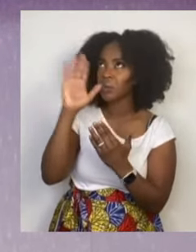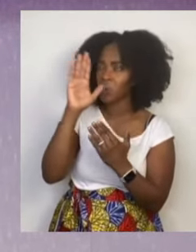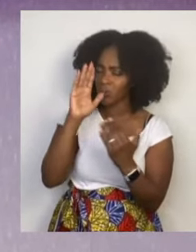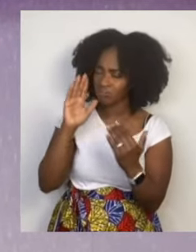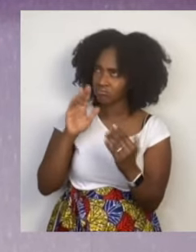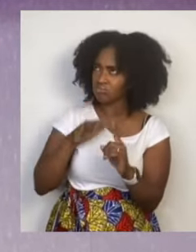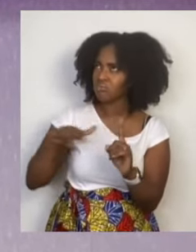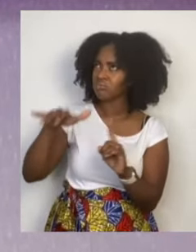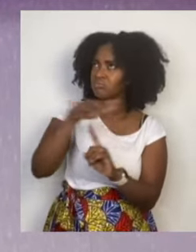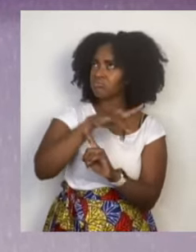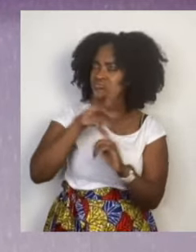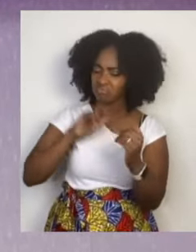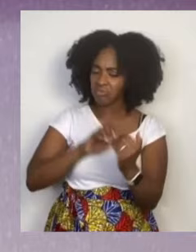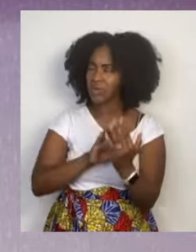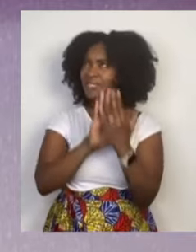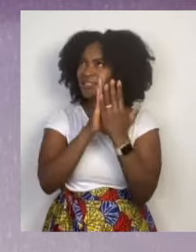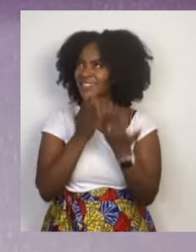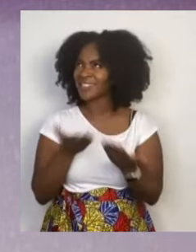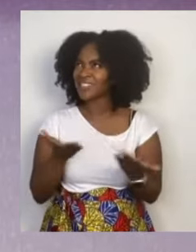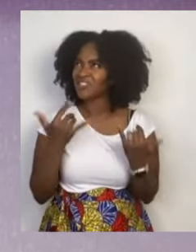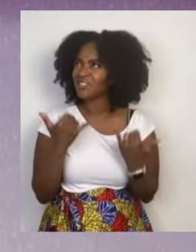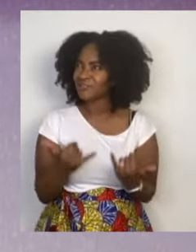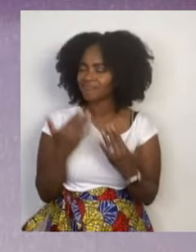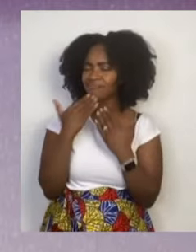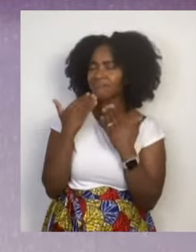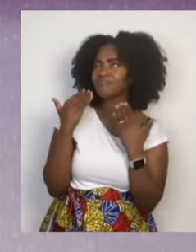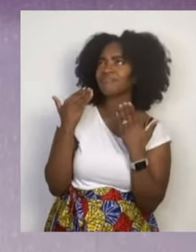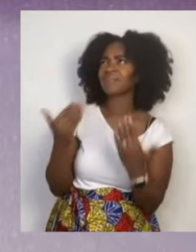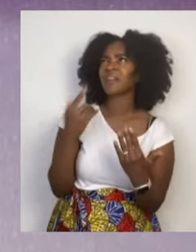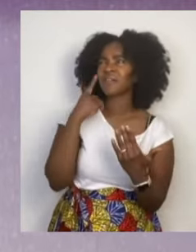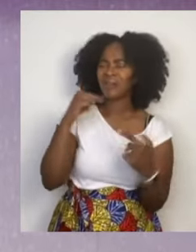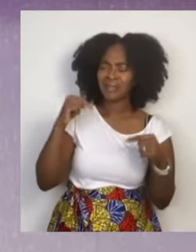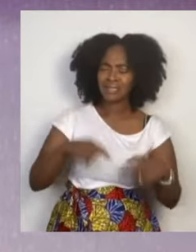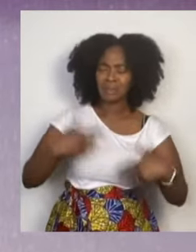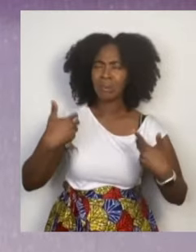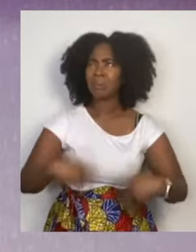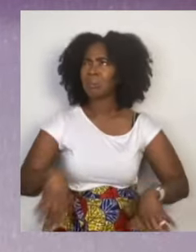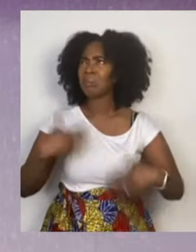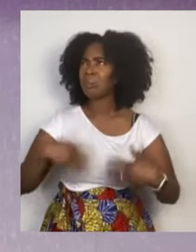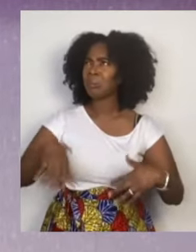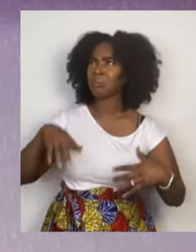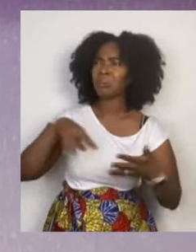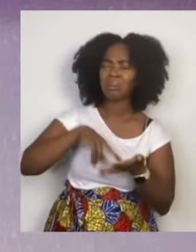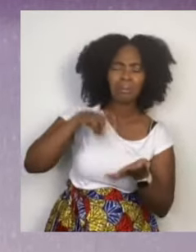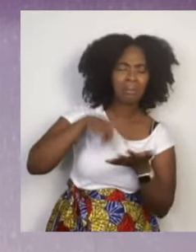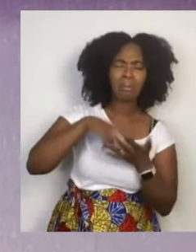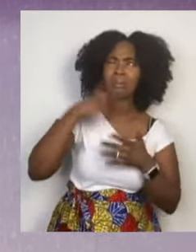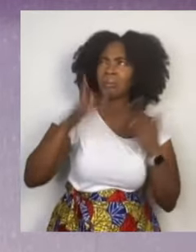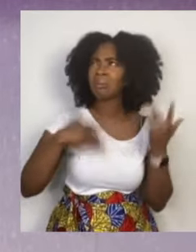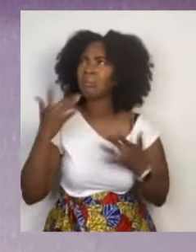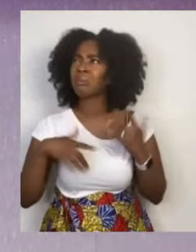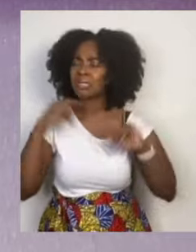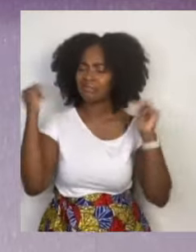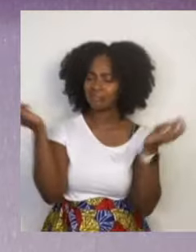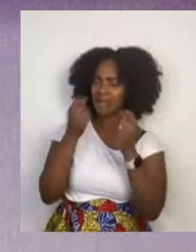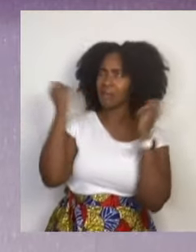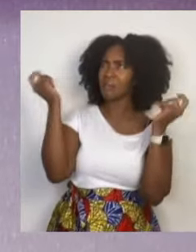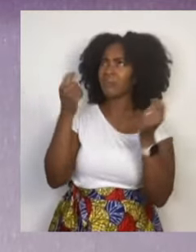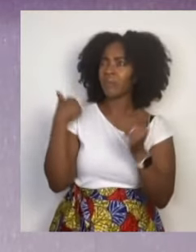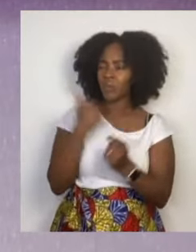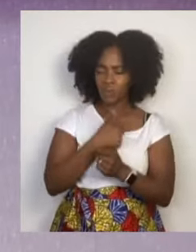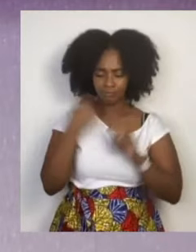the glorious and the exuberant celebration. Father, we celebrate Black history. We celebrate,